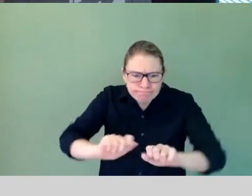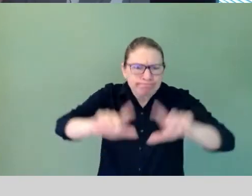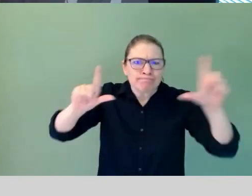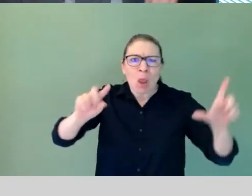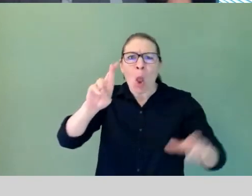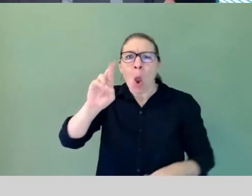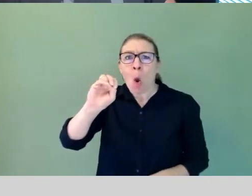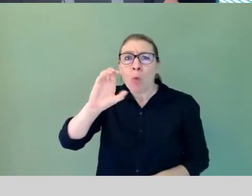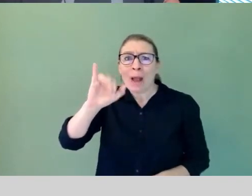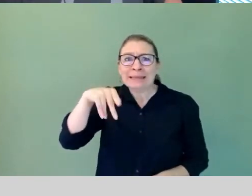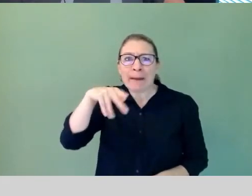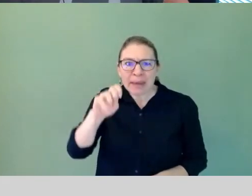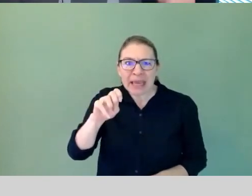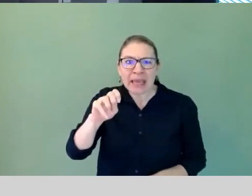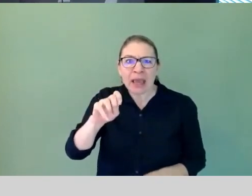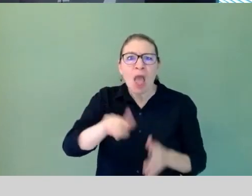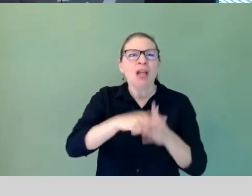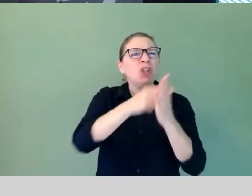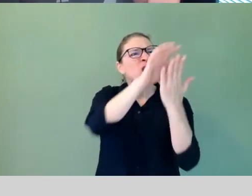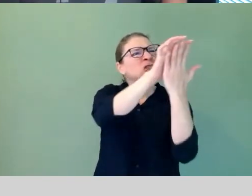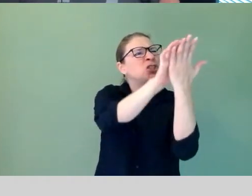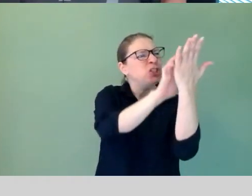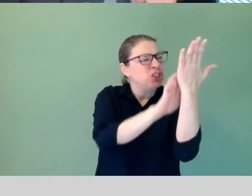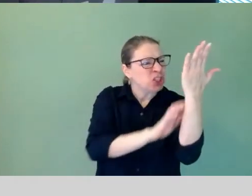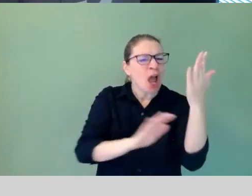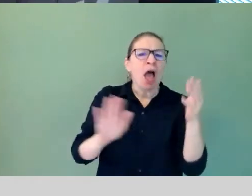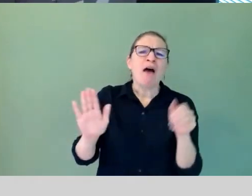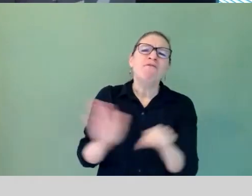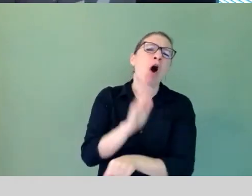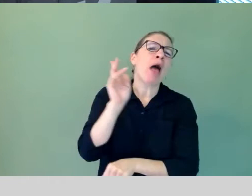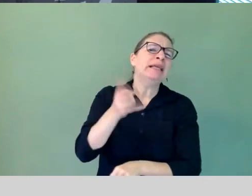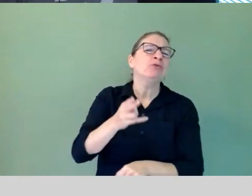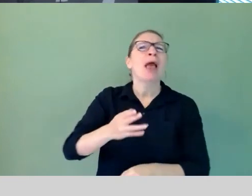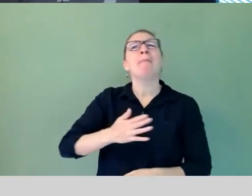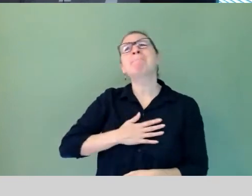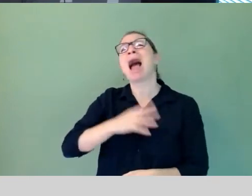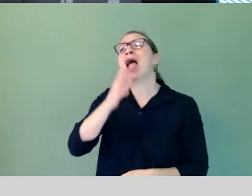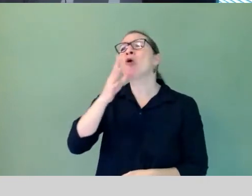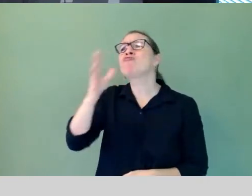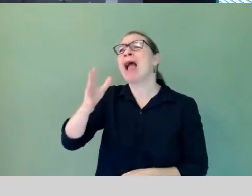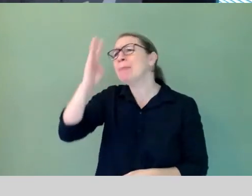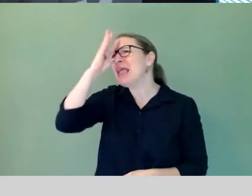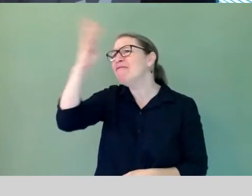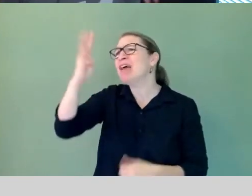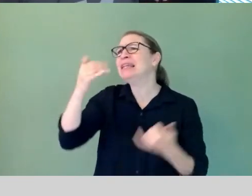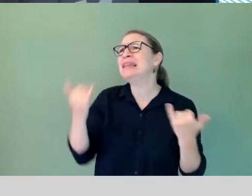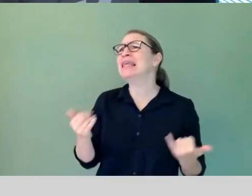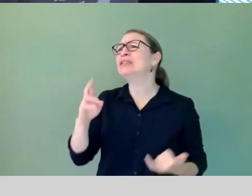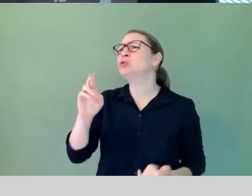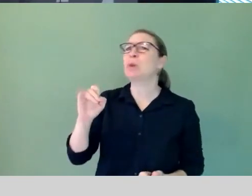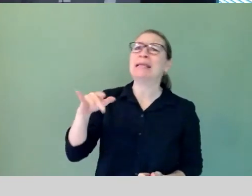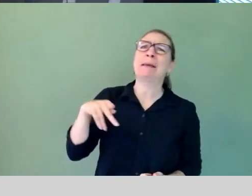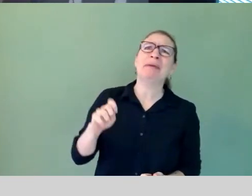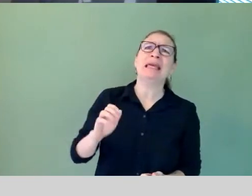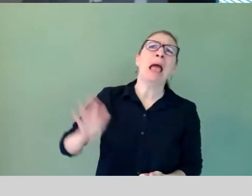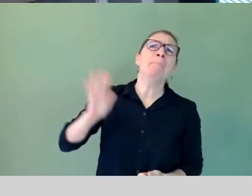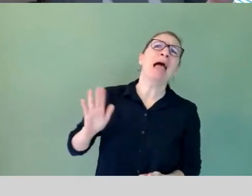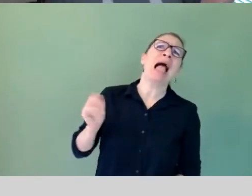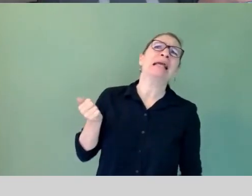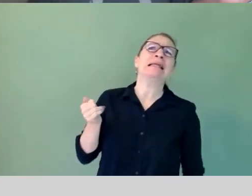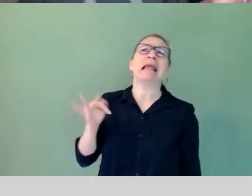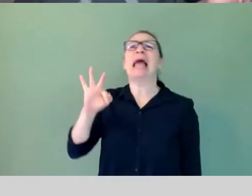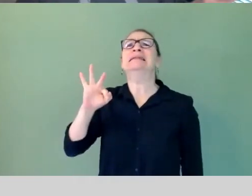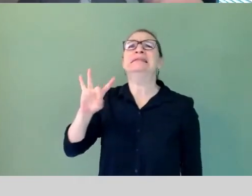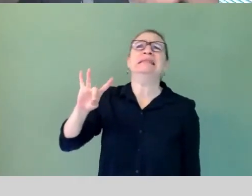you the entire backstory of this person's family lineage all the way back to the 1400s and how this was great, great, great, great grandma's recipe.